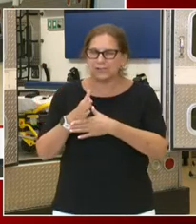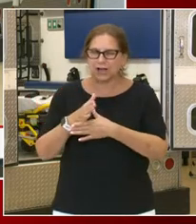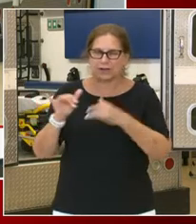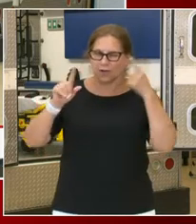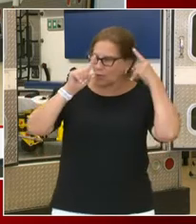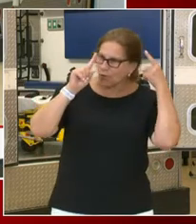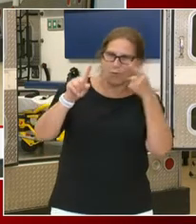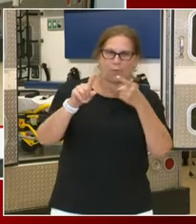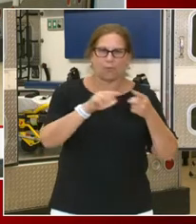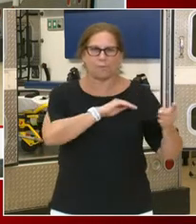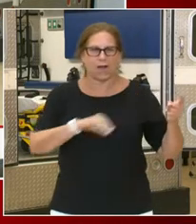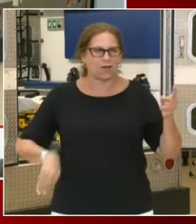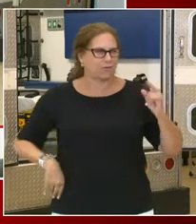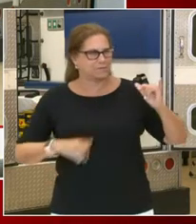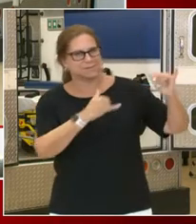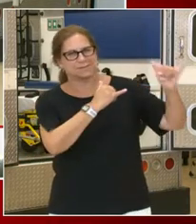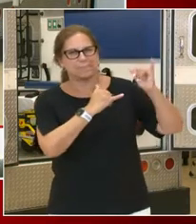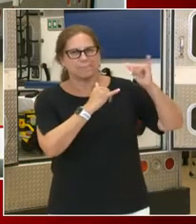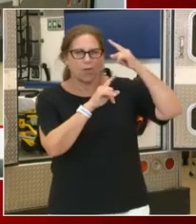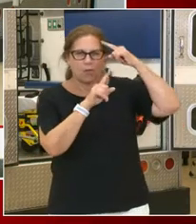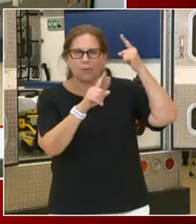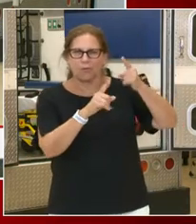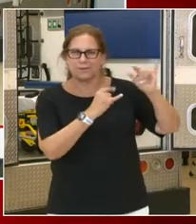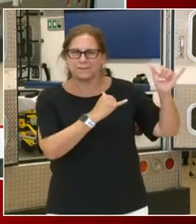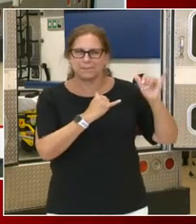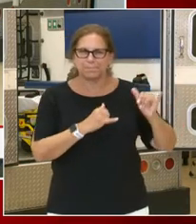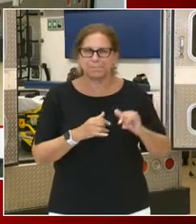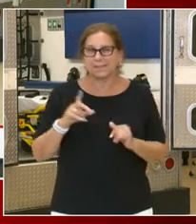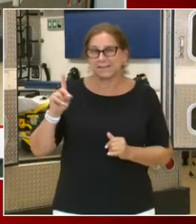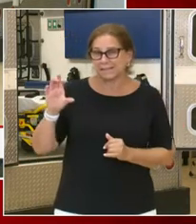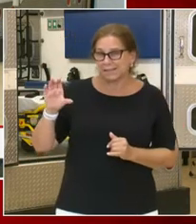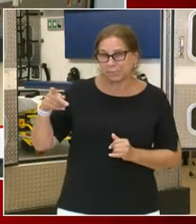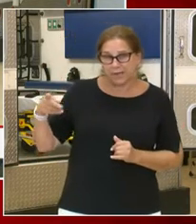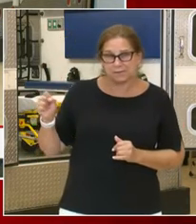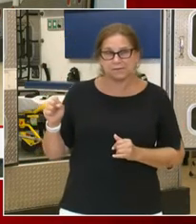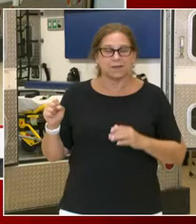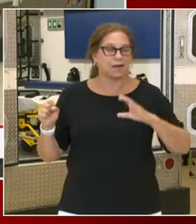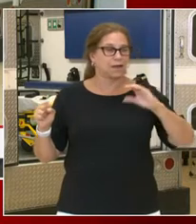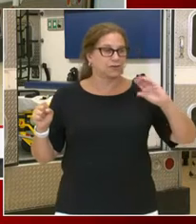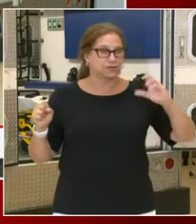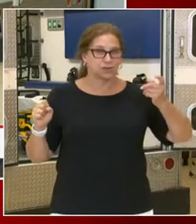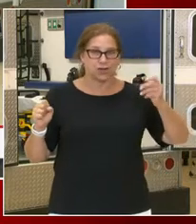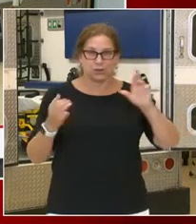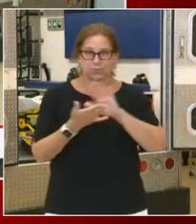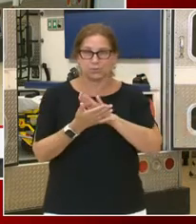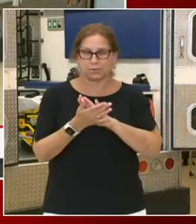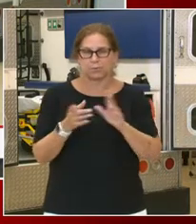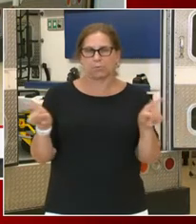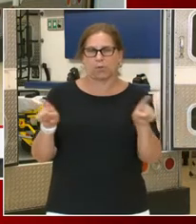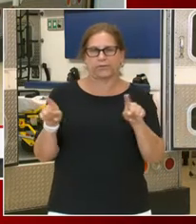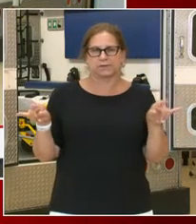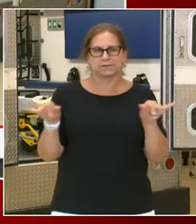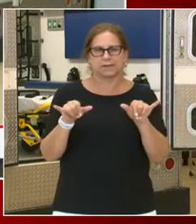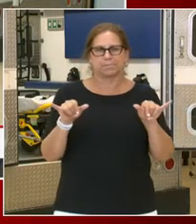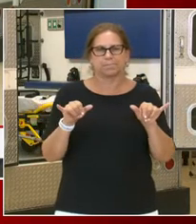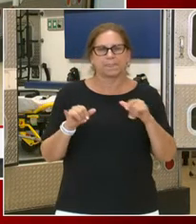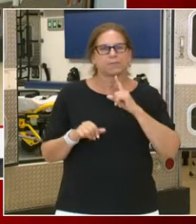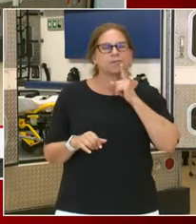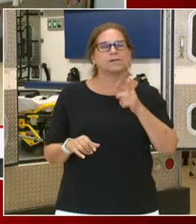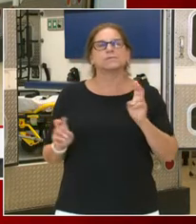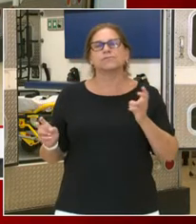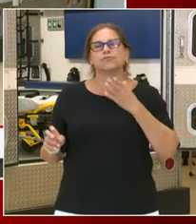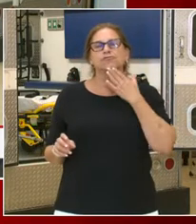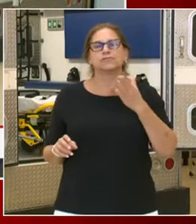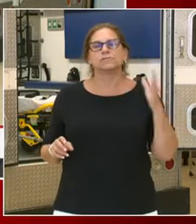as you both have alluded to in our schools, but some students haven't come back in person yet. And so what do you say to the families that